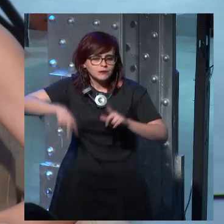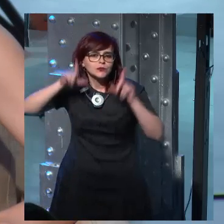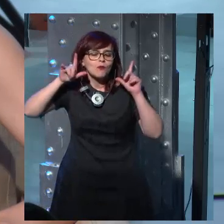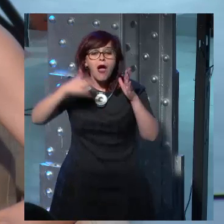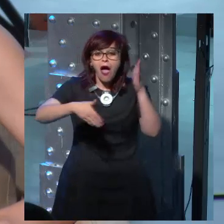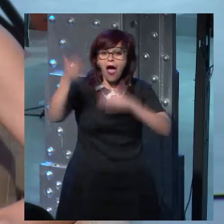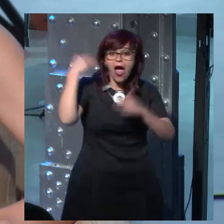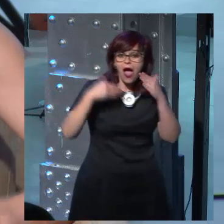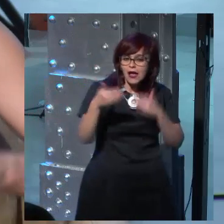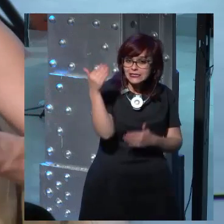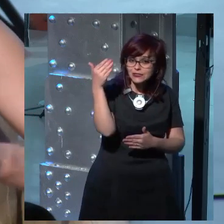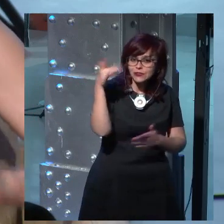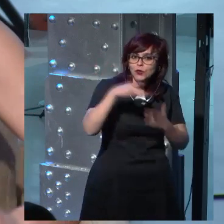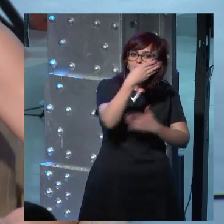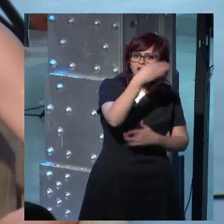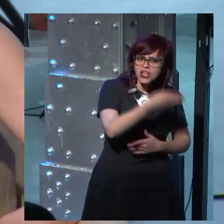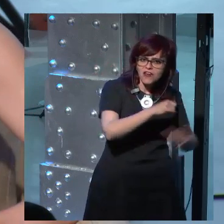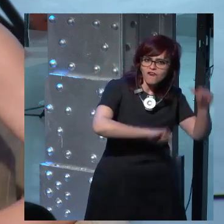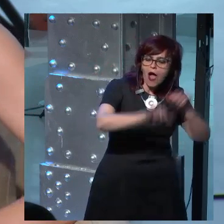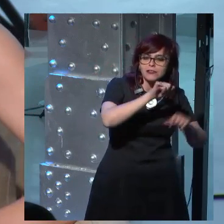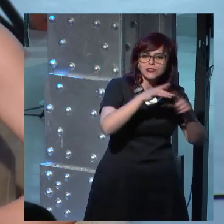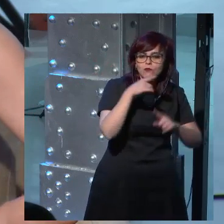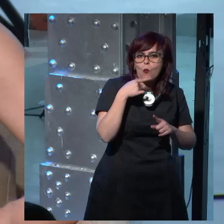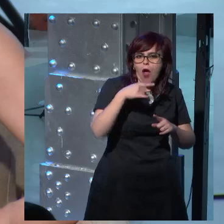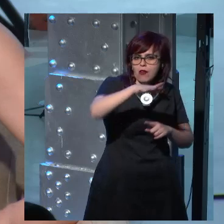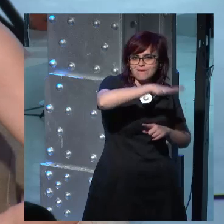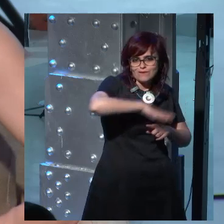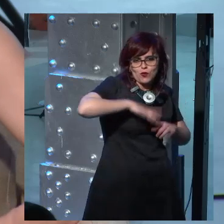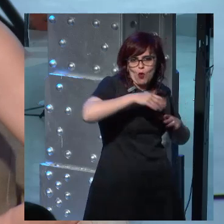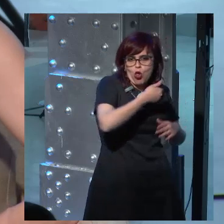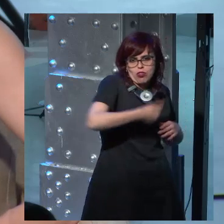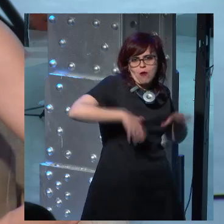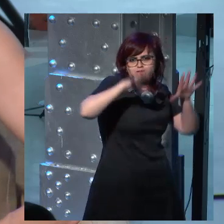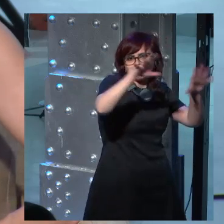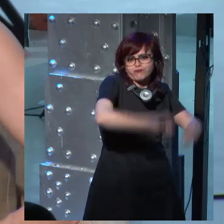in charge. It's nuanced work that was really fun to watch.